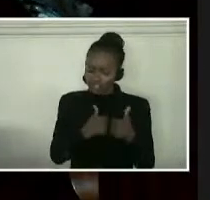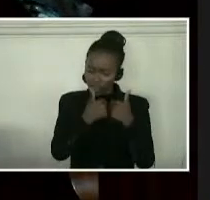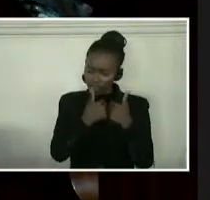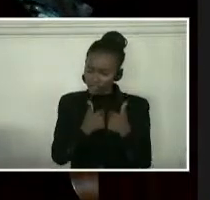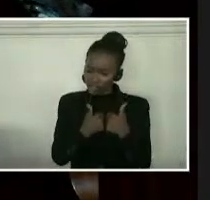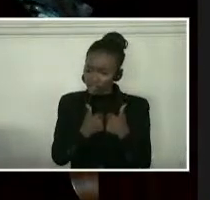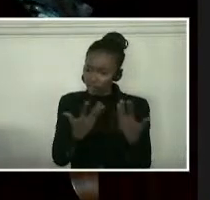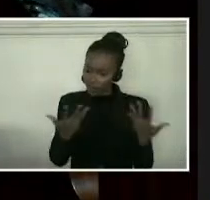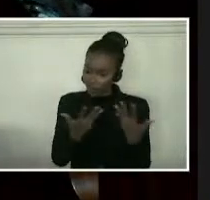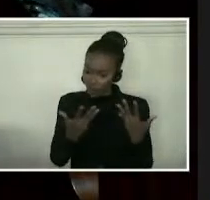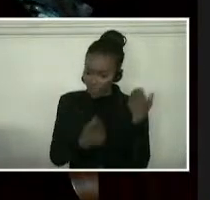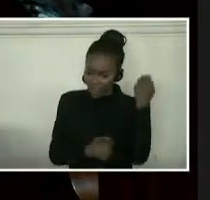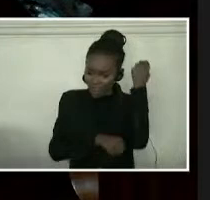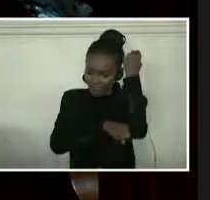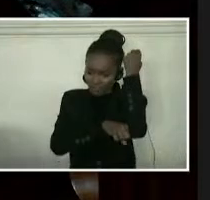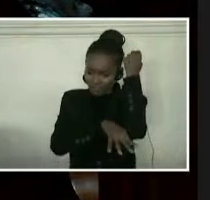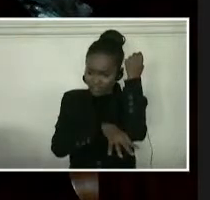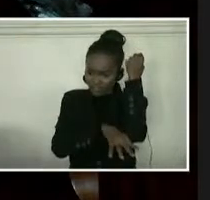in schools